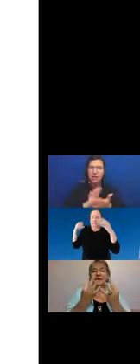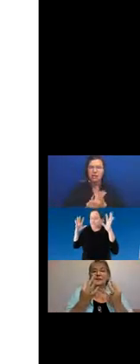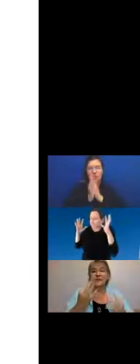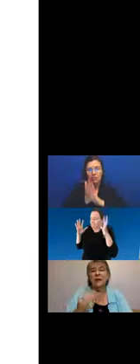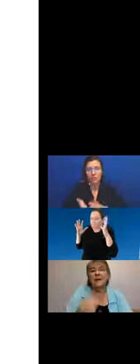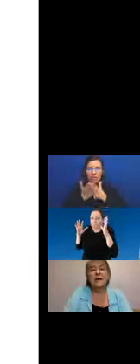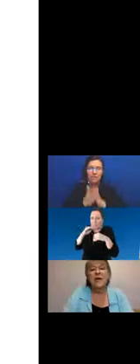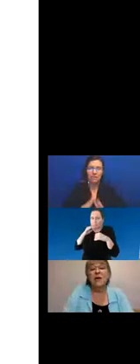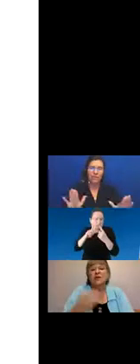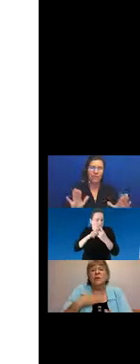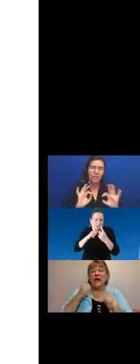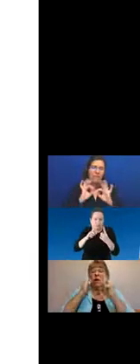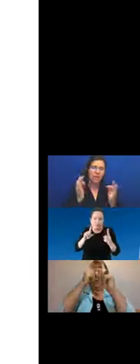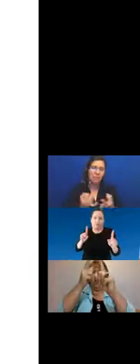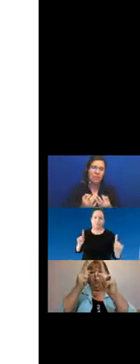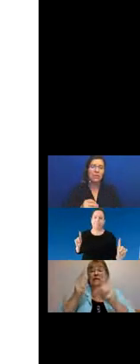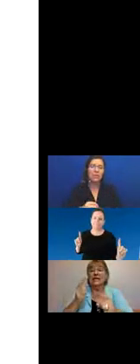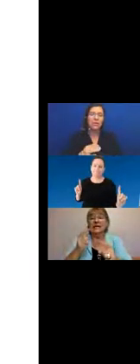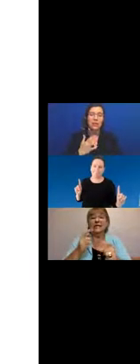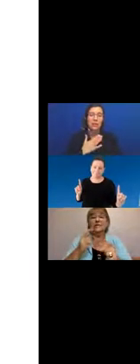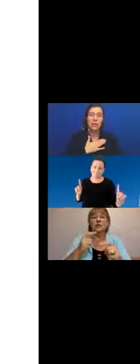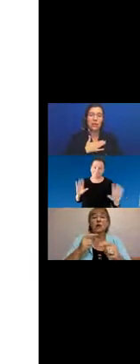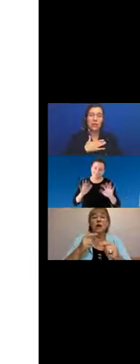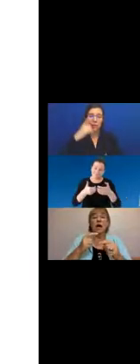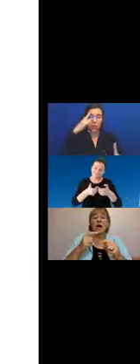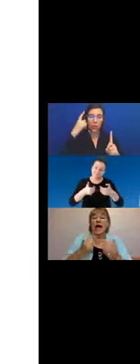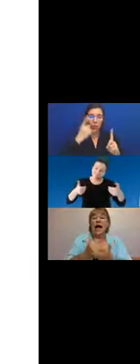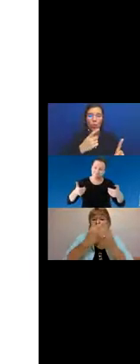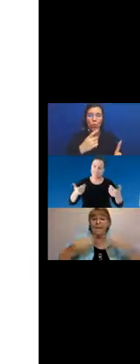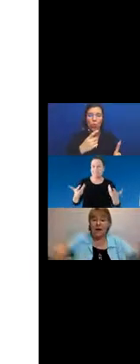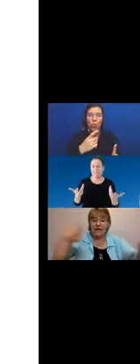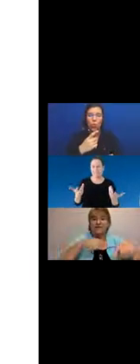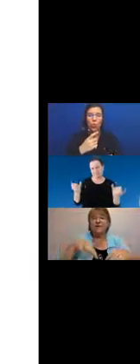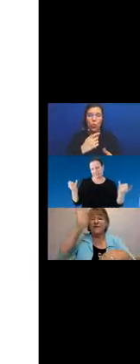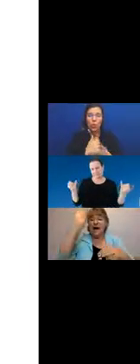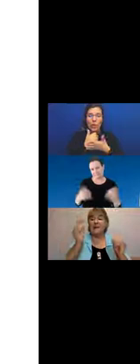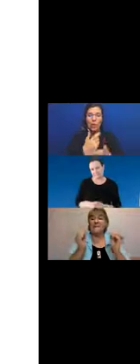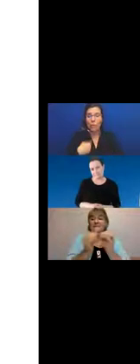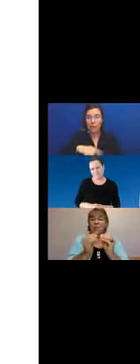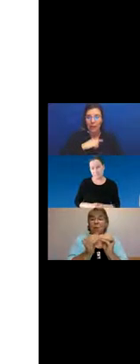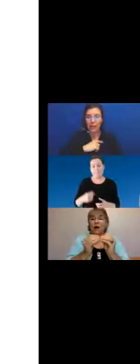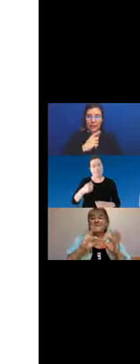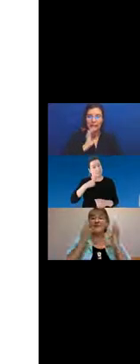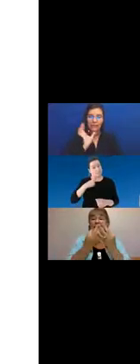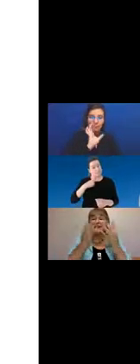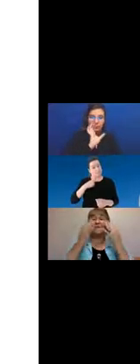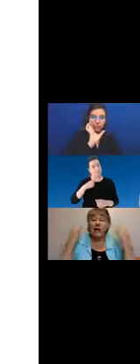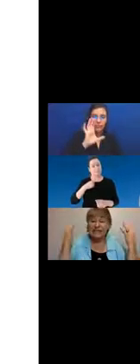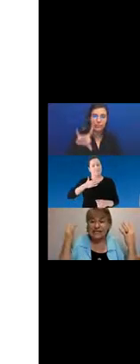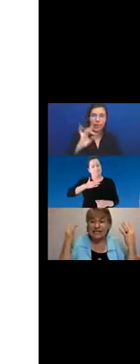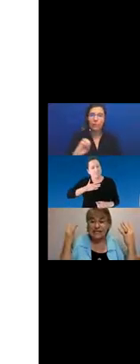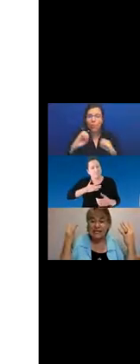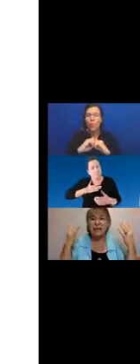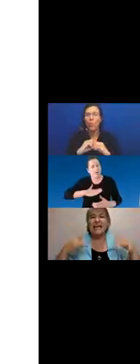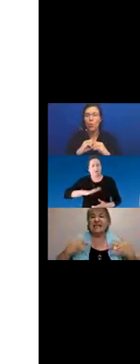family. So my goal is to help us to find more